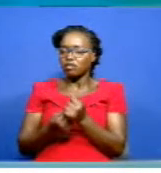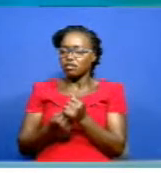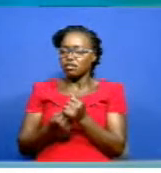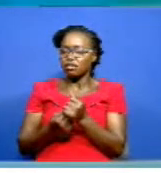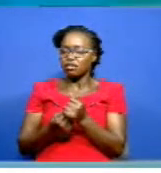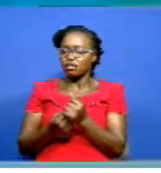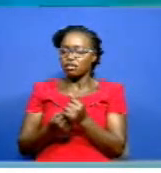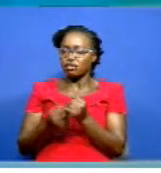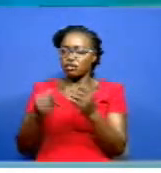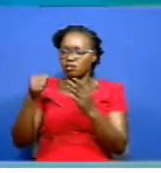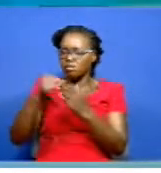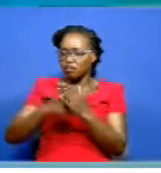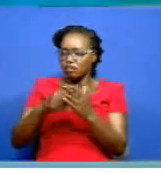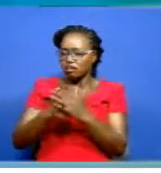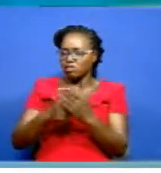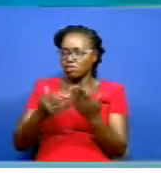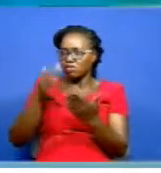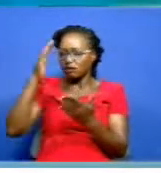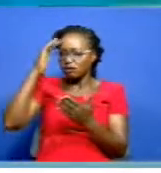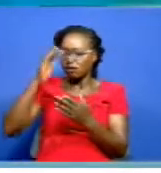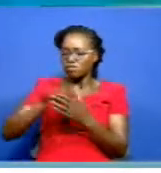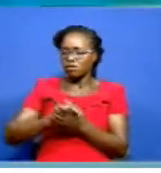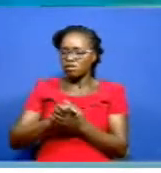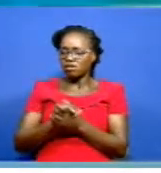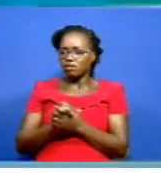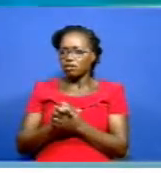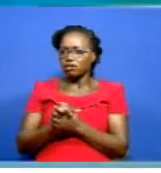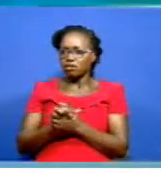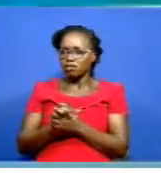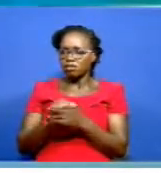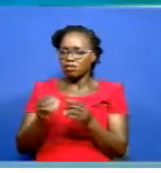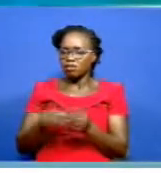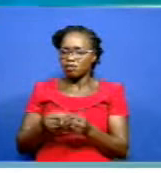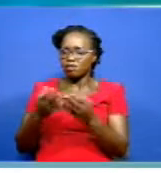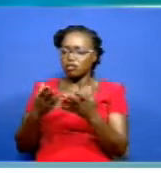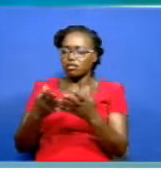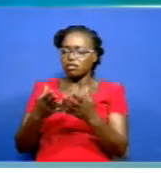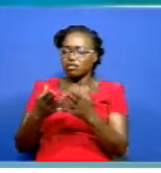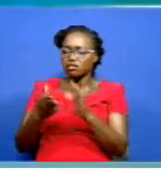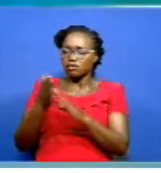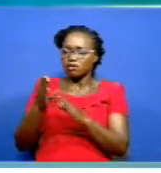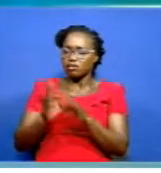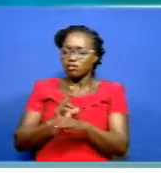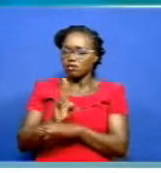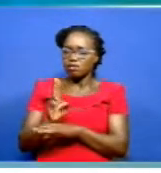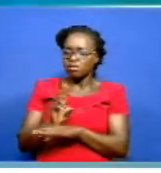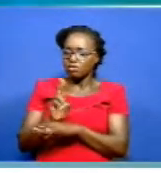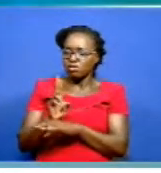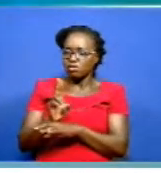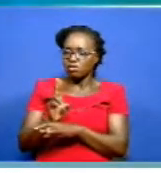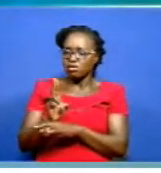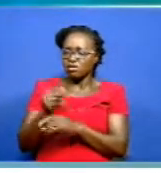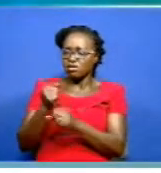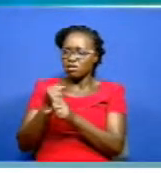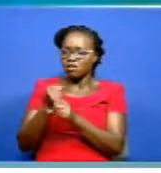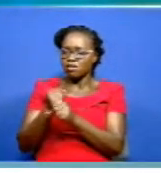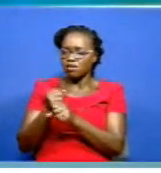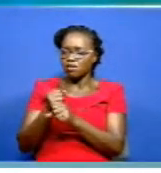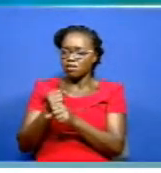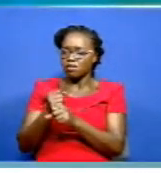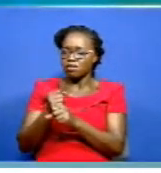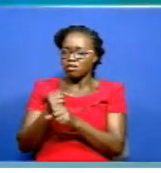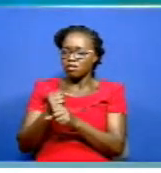also, I believe it's already been granted the emergency use authorization as well in the pipeline.